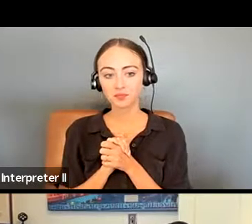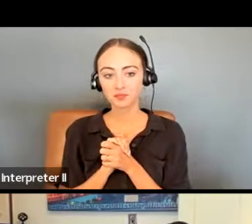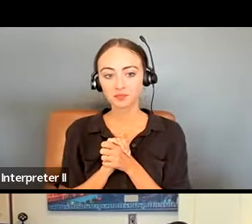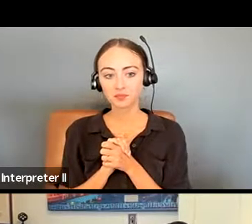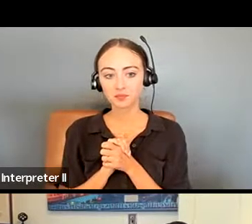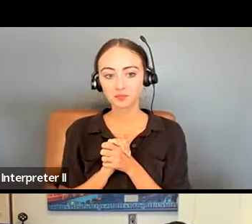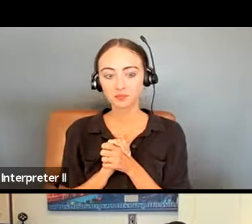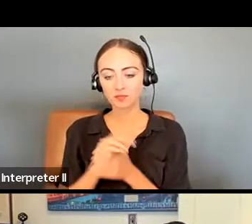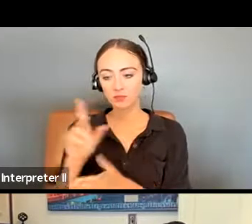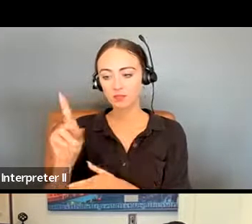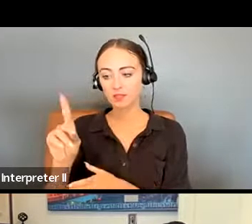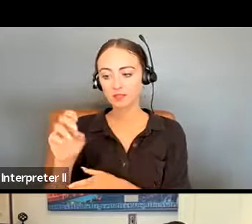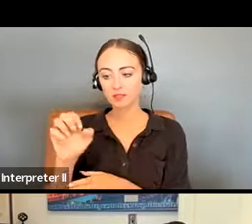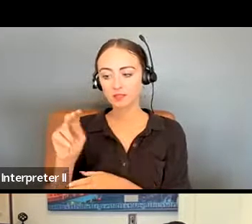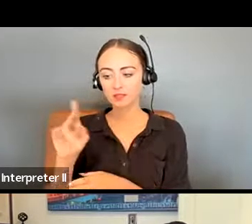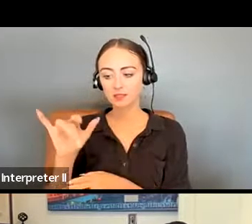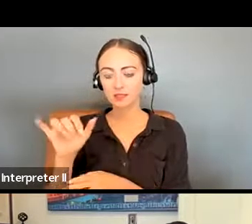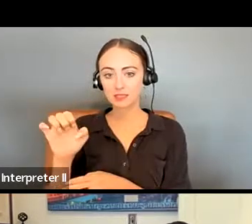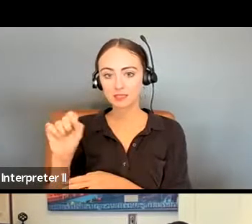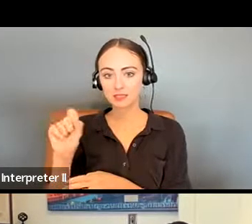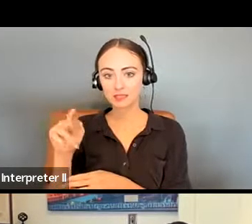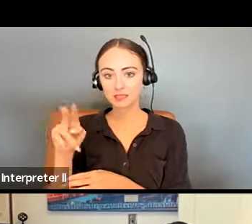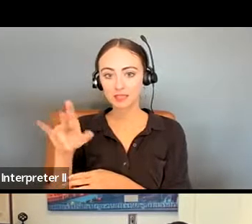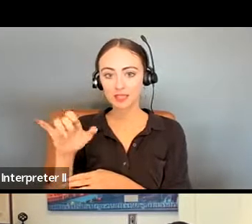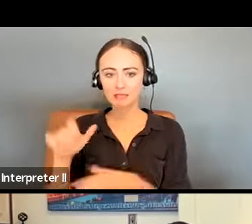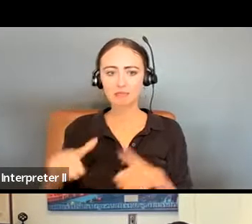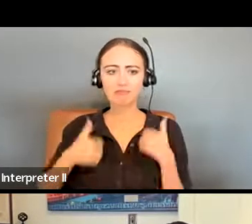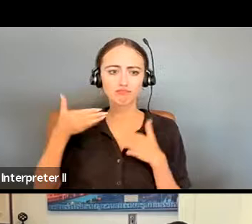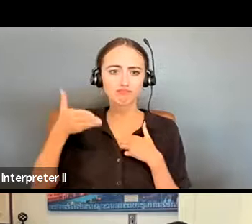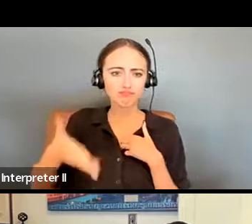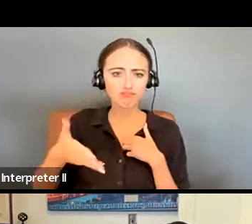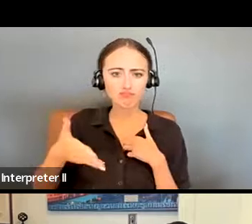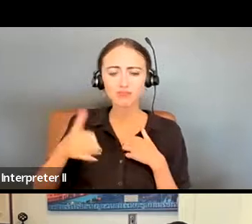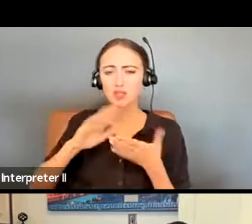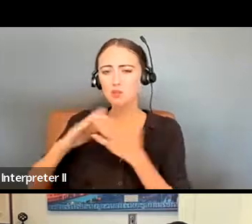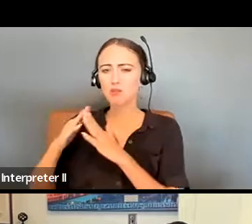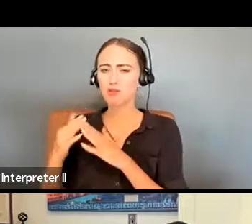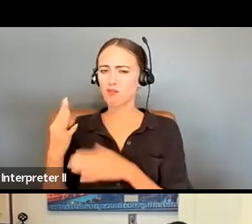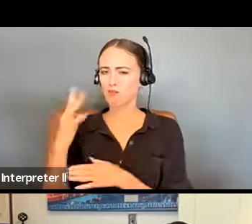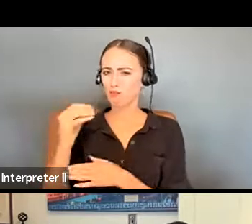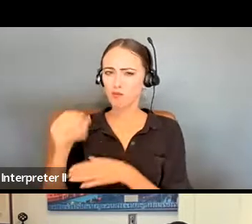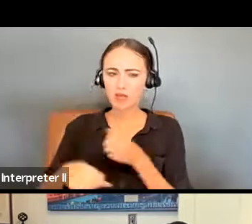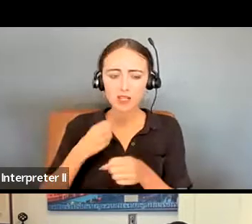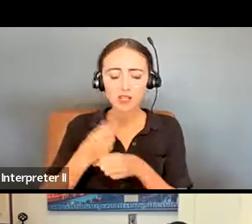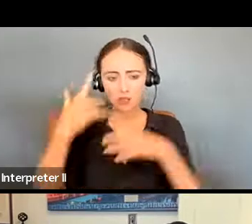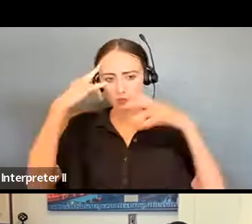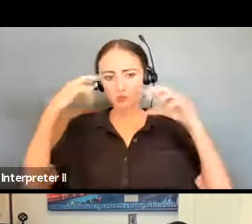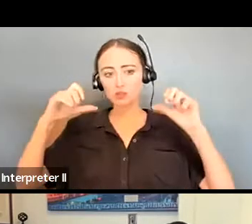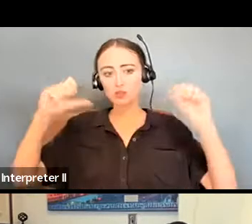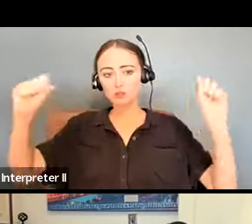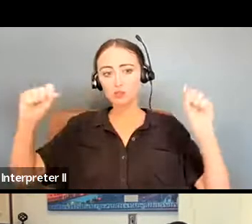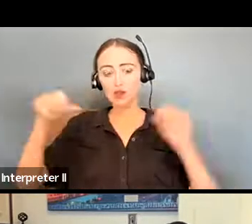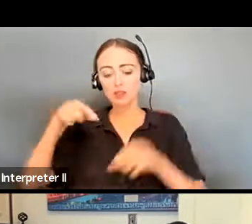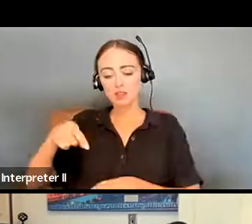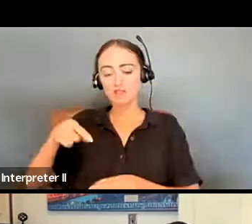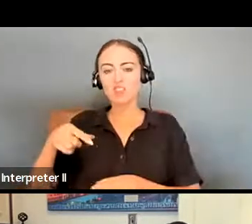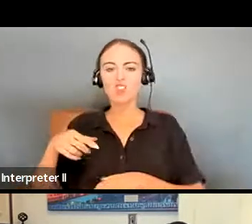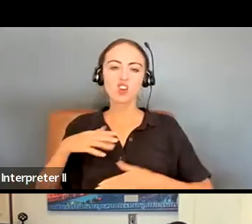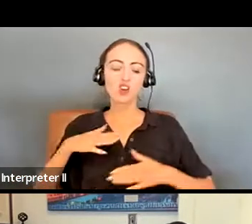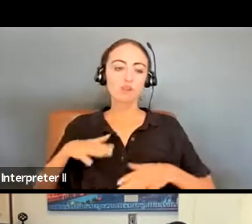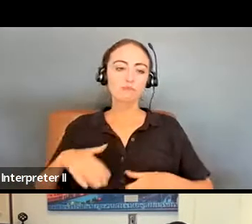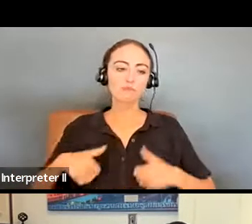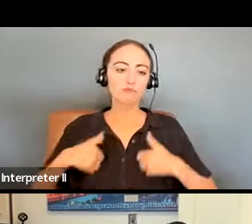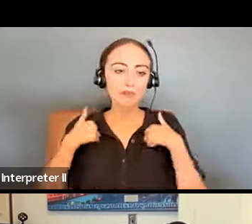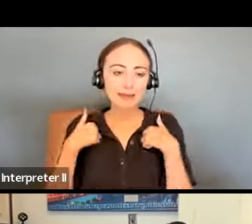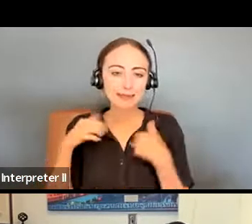Denise Stanley was a resident of the Kenilworth community for over 40 years and served as president of the Kenilworth Courts Resident Council for over